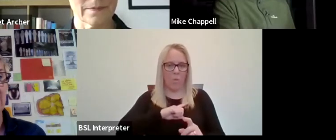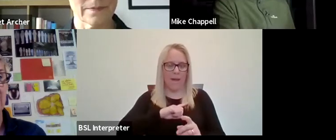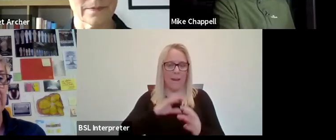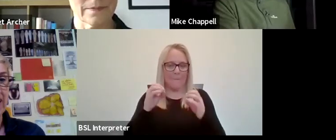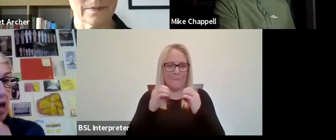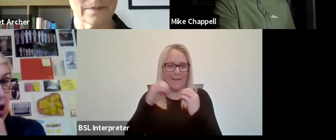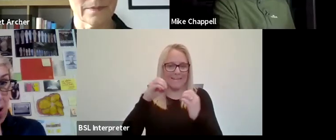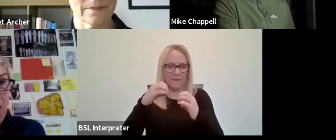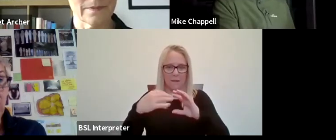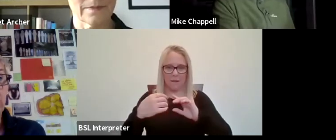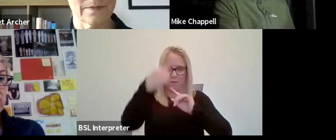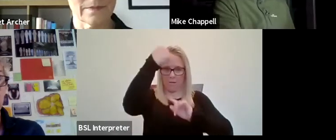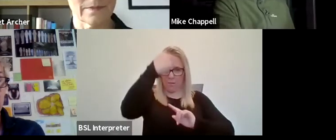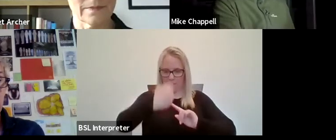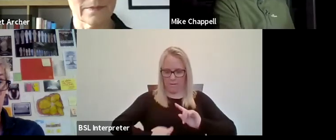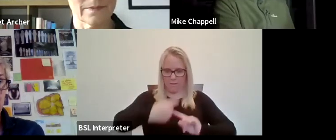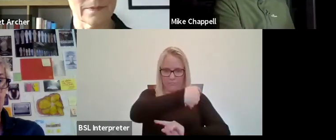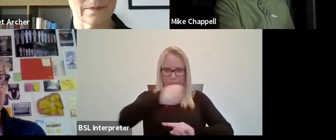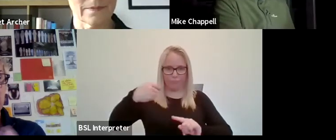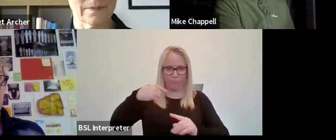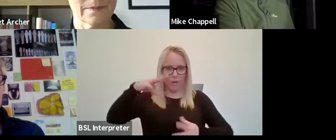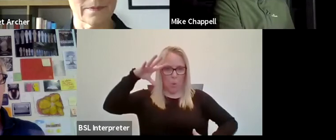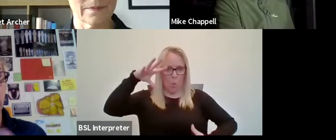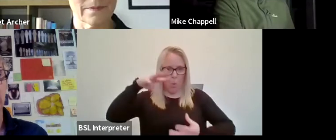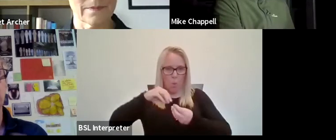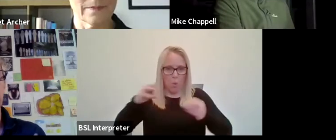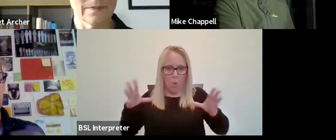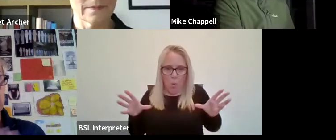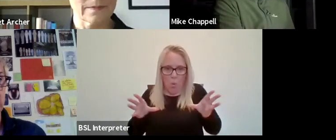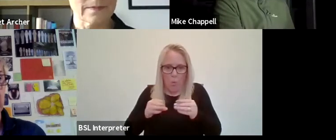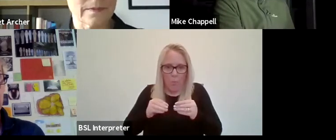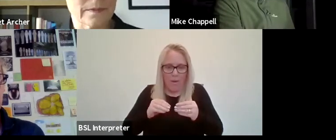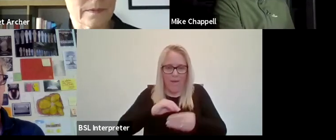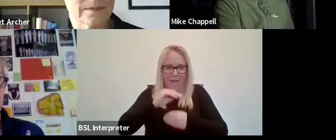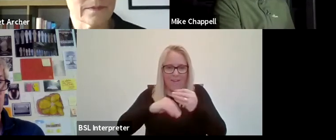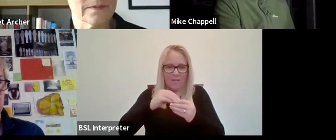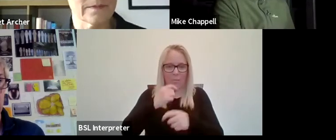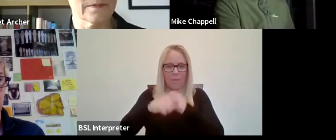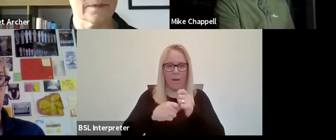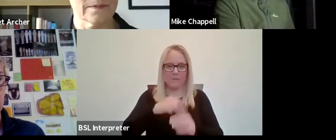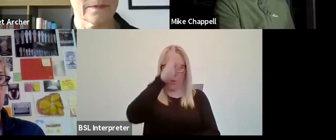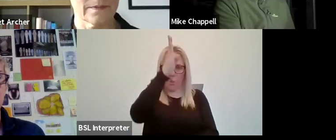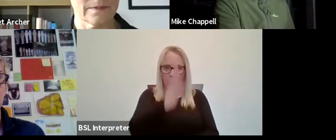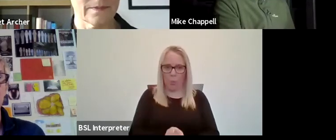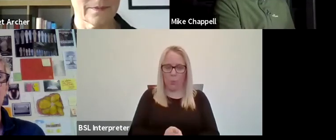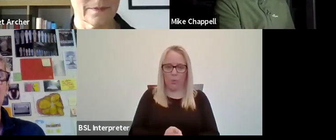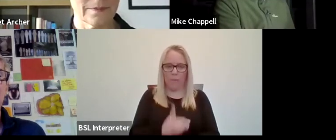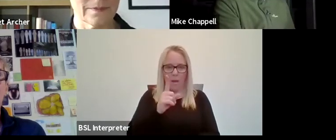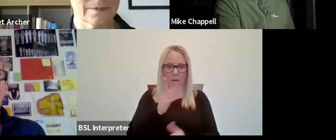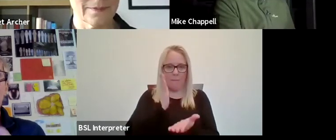basically aligning all the protons in your body. So actually that your whole body becomes into alignment at the time when you're completely